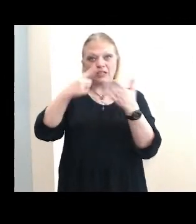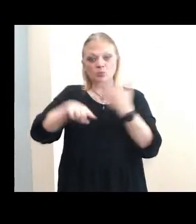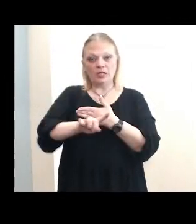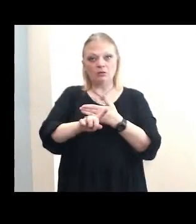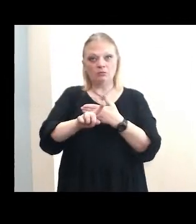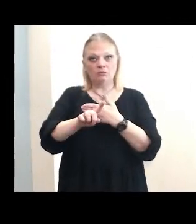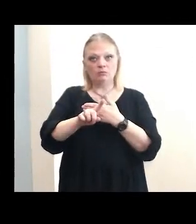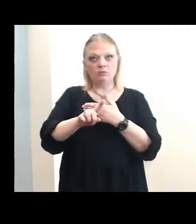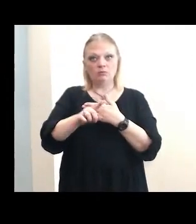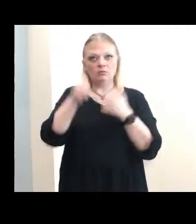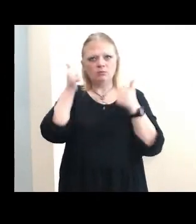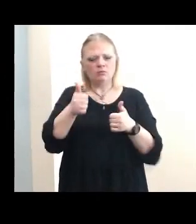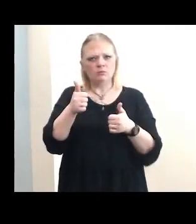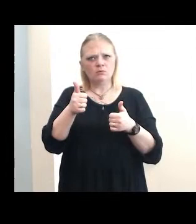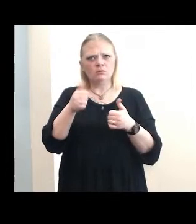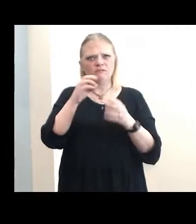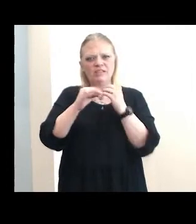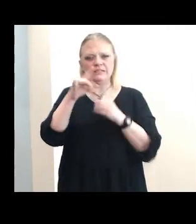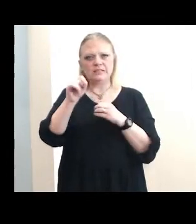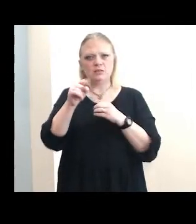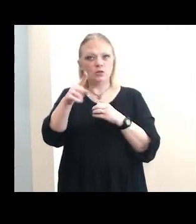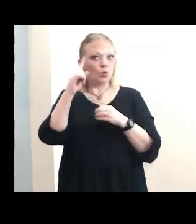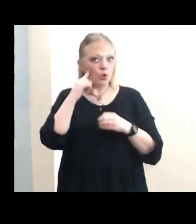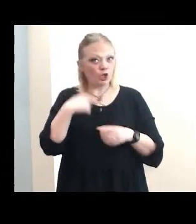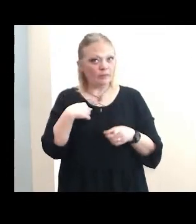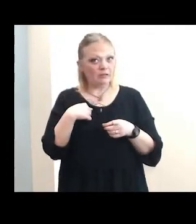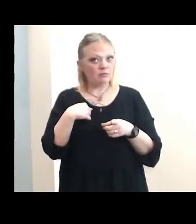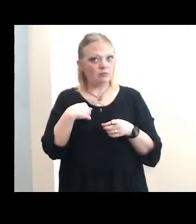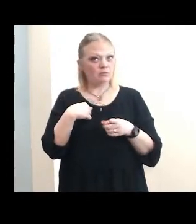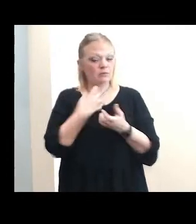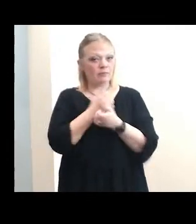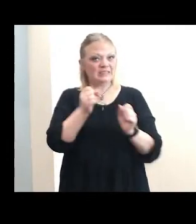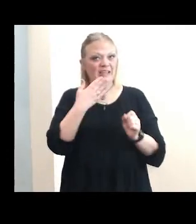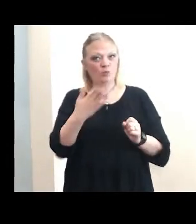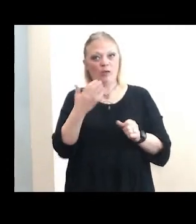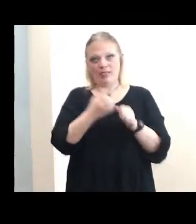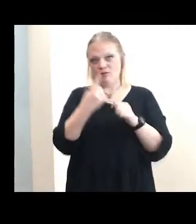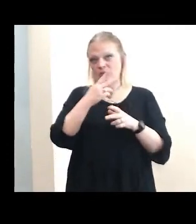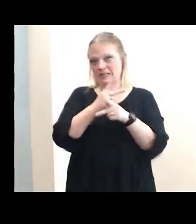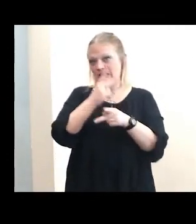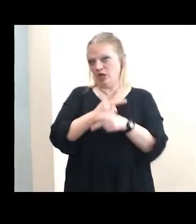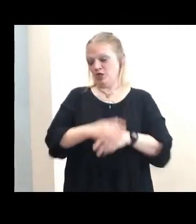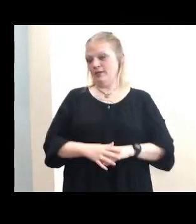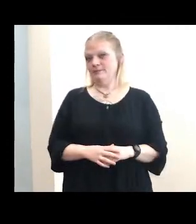Let's get it together. You heard me. Be safe and well, everyone. Take care.